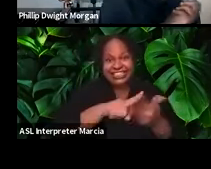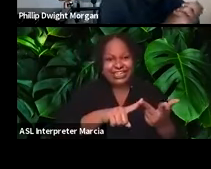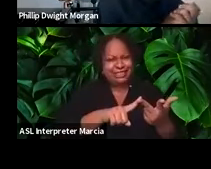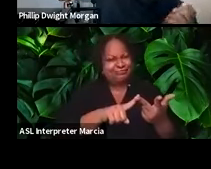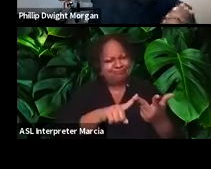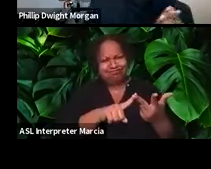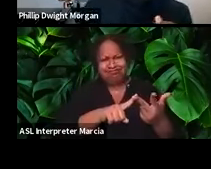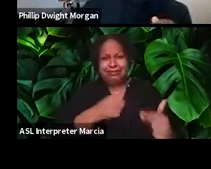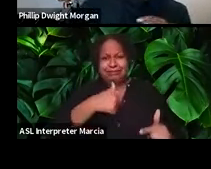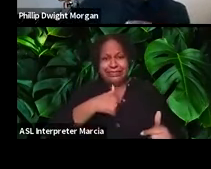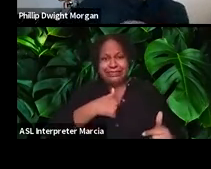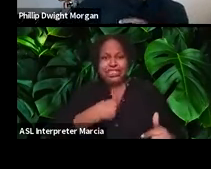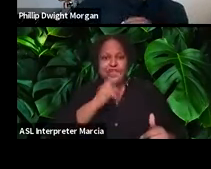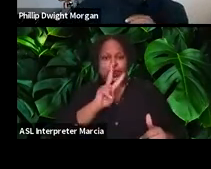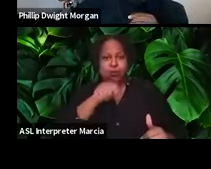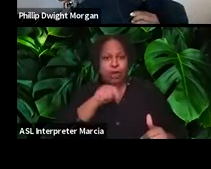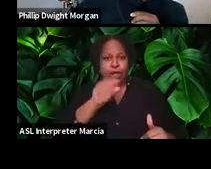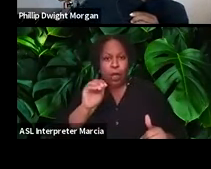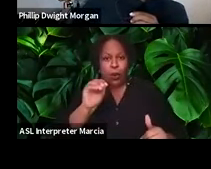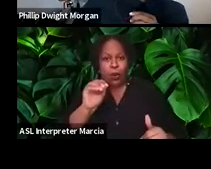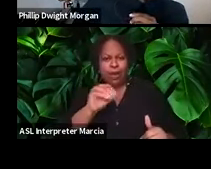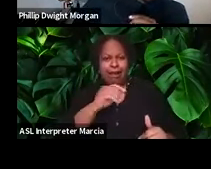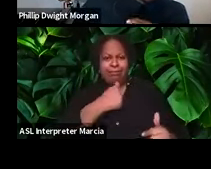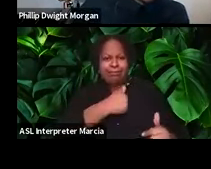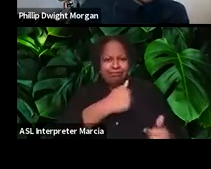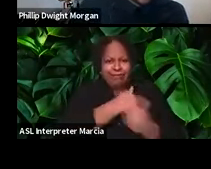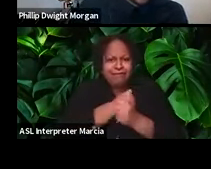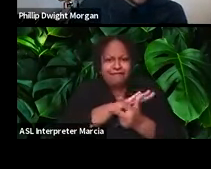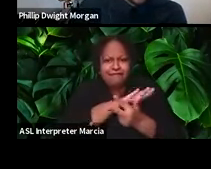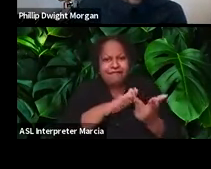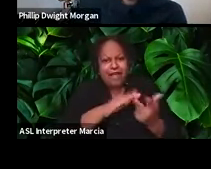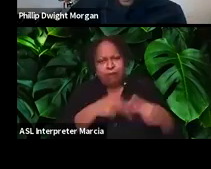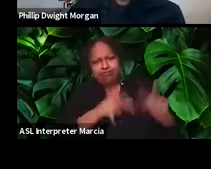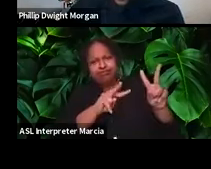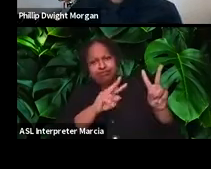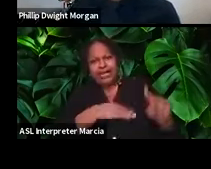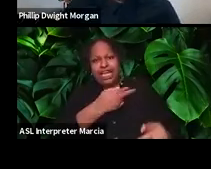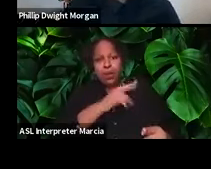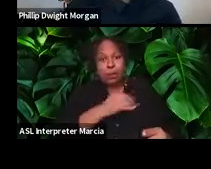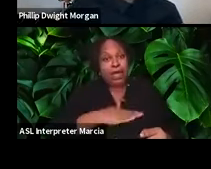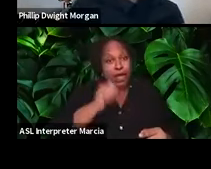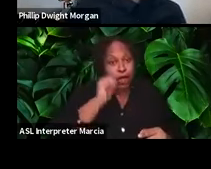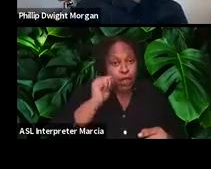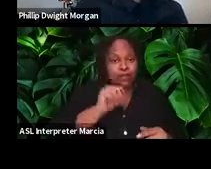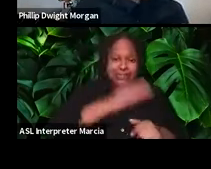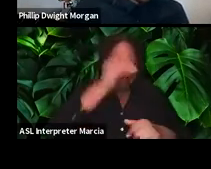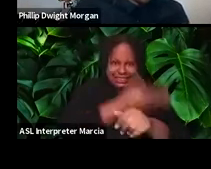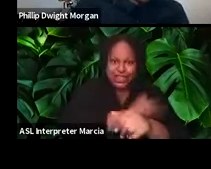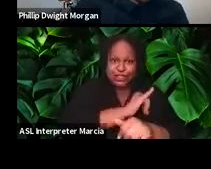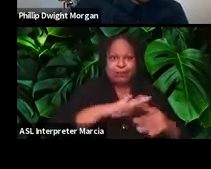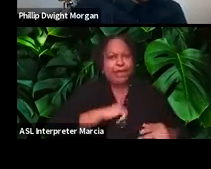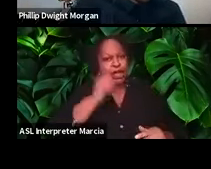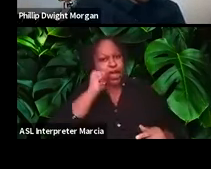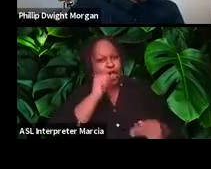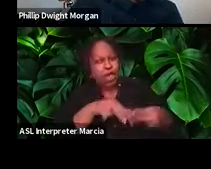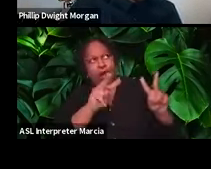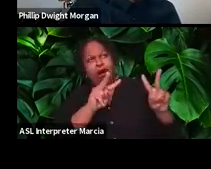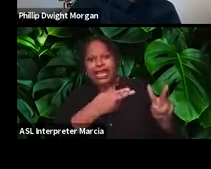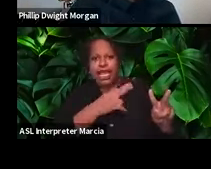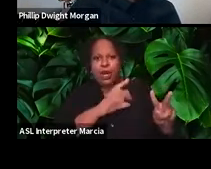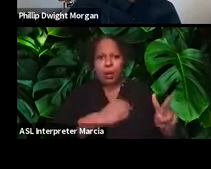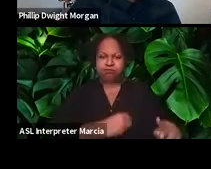Celina 2.0. I love them, they're my heroes, especially my girls. I have my son too, but my girls are my heroes.